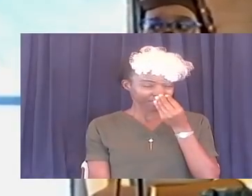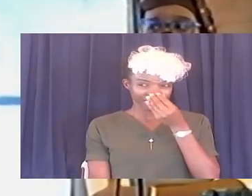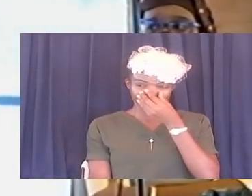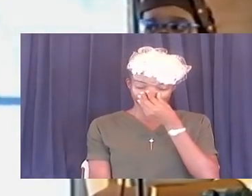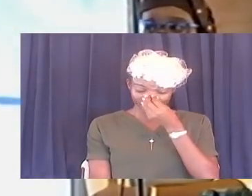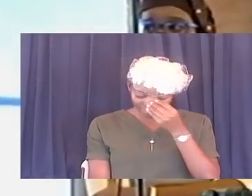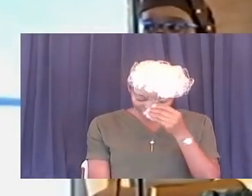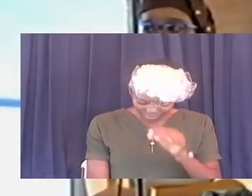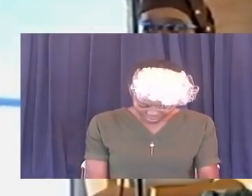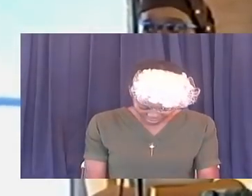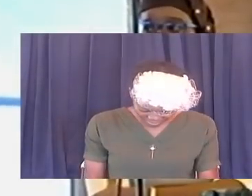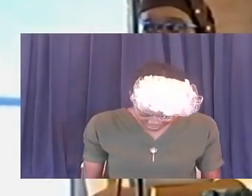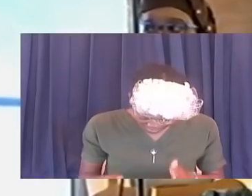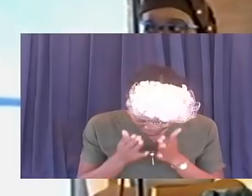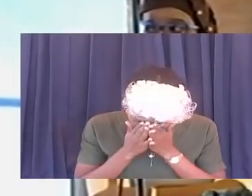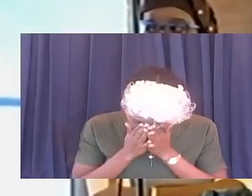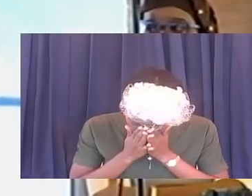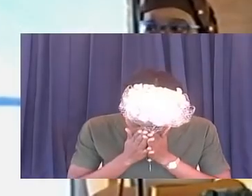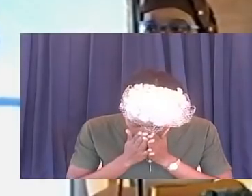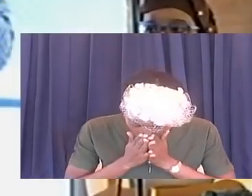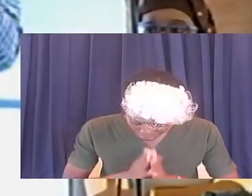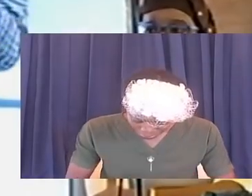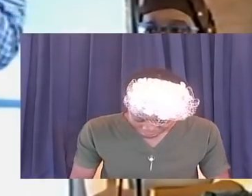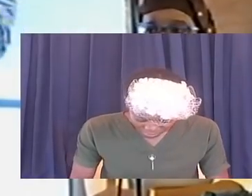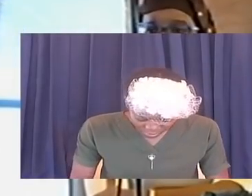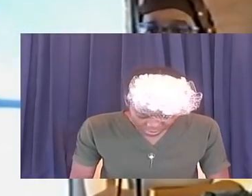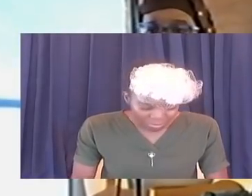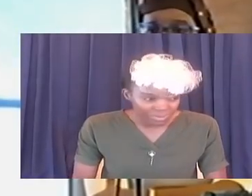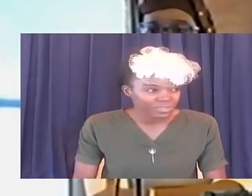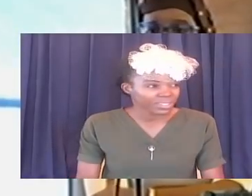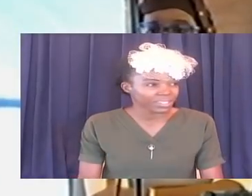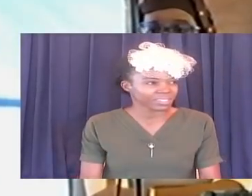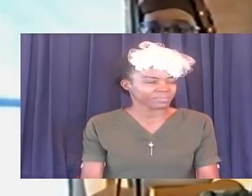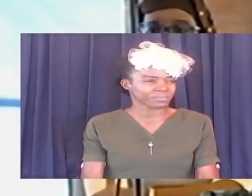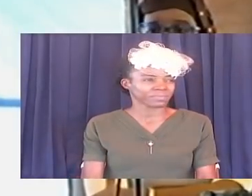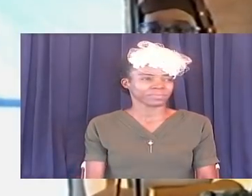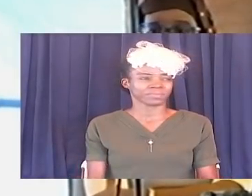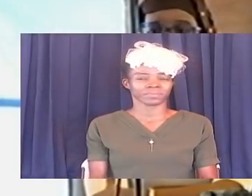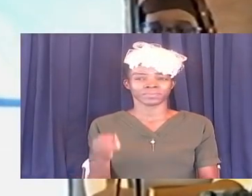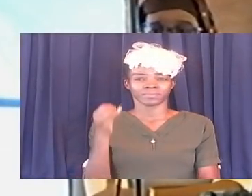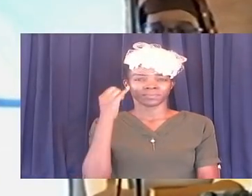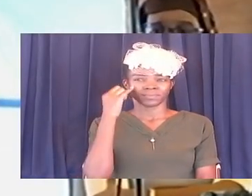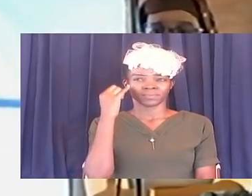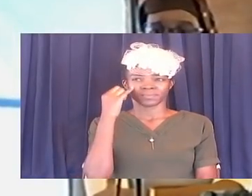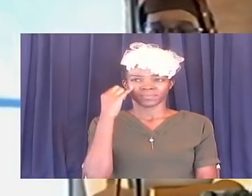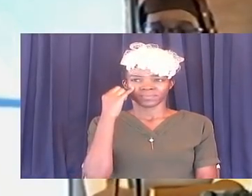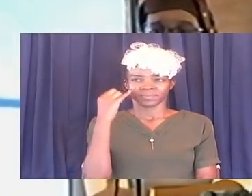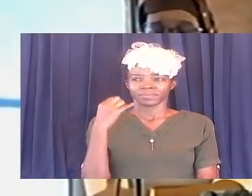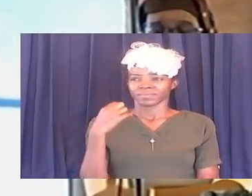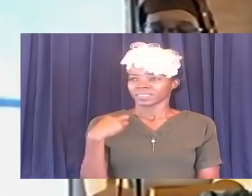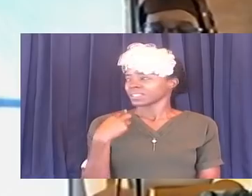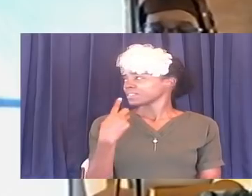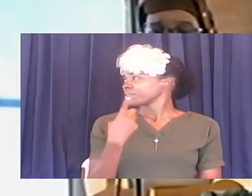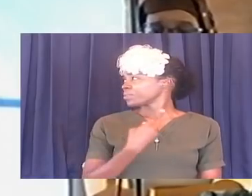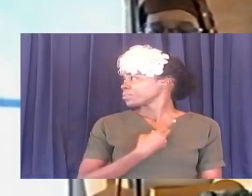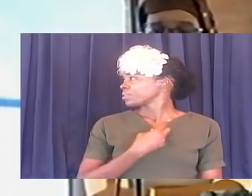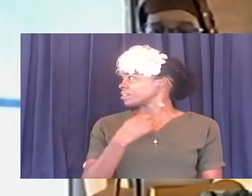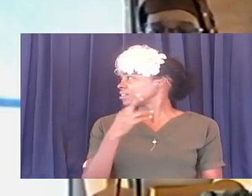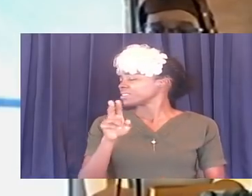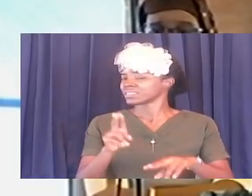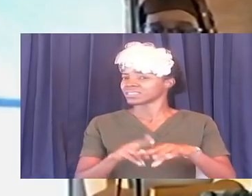savor, it's not good but to be thrown out. I'm sure that some of us, in the natural